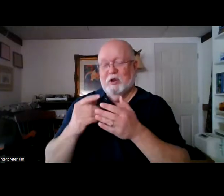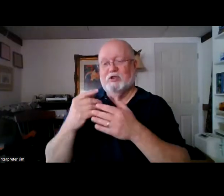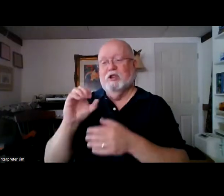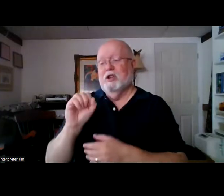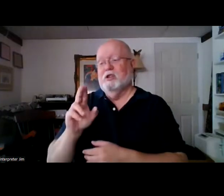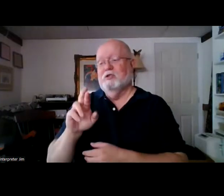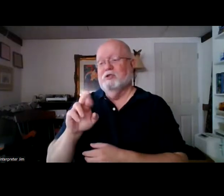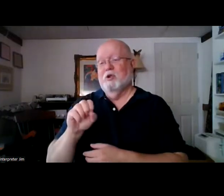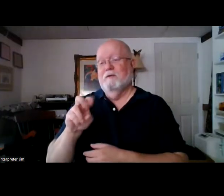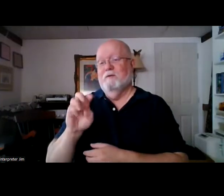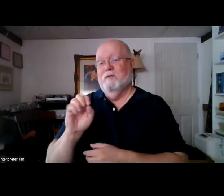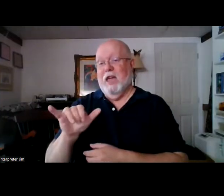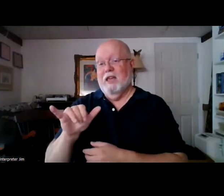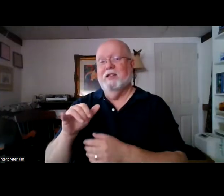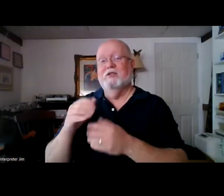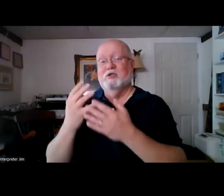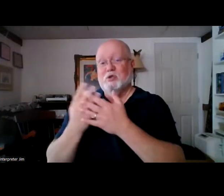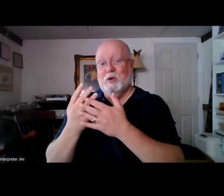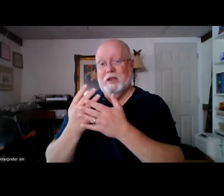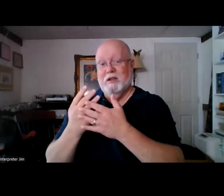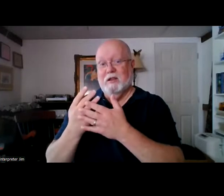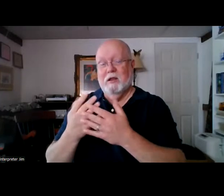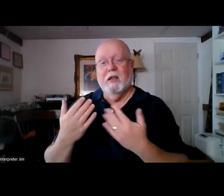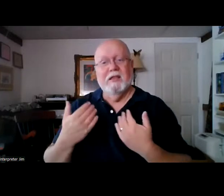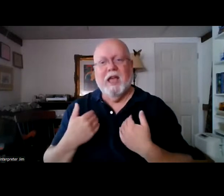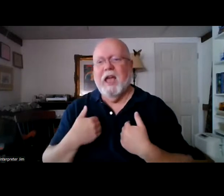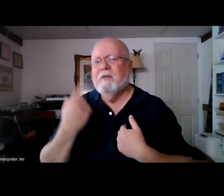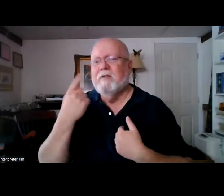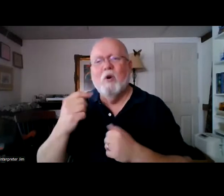the website, they have CSSRS for everybody. They have